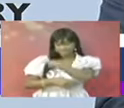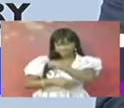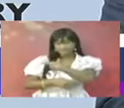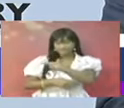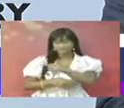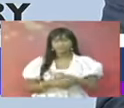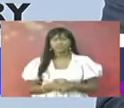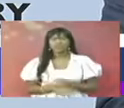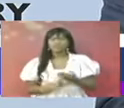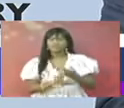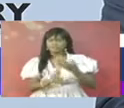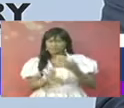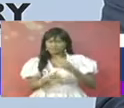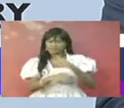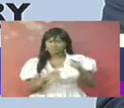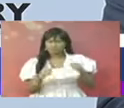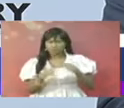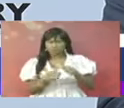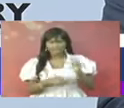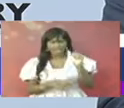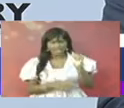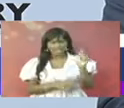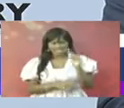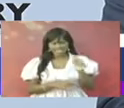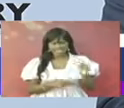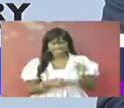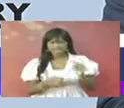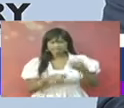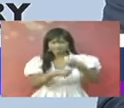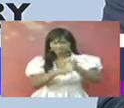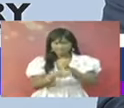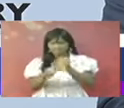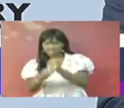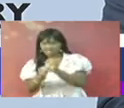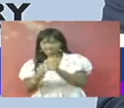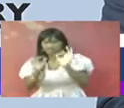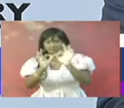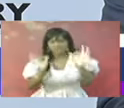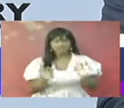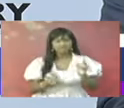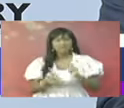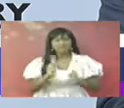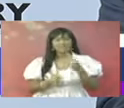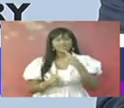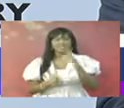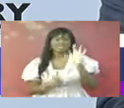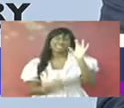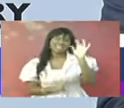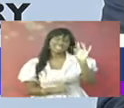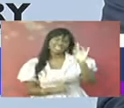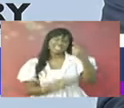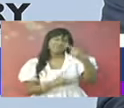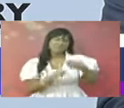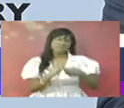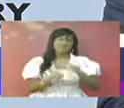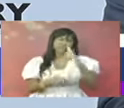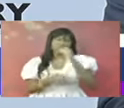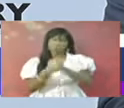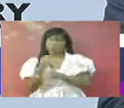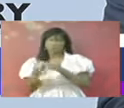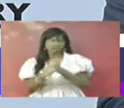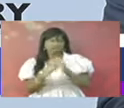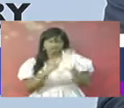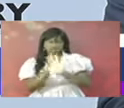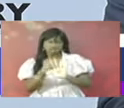Initially, when vaccines were being utilized and manufactured, people were saying that we would get 8 months to a year at best in terms of